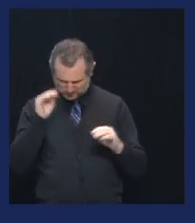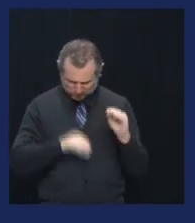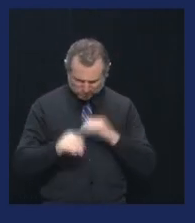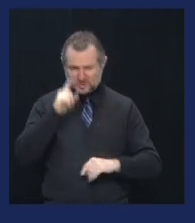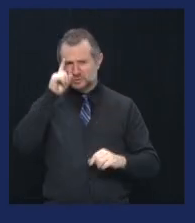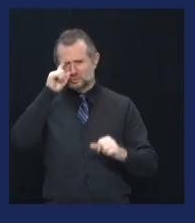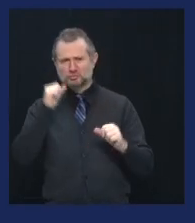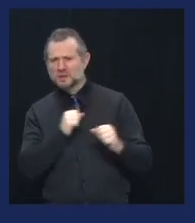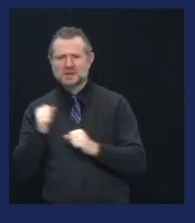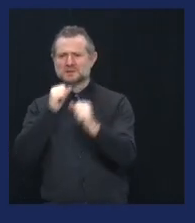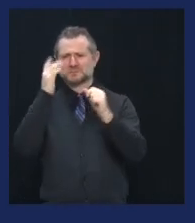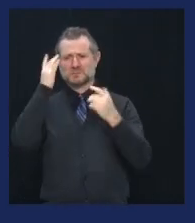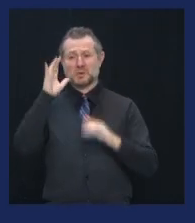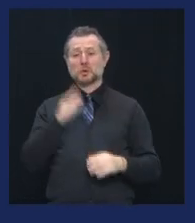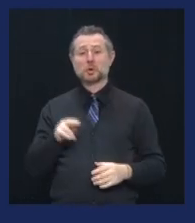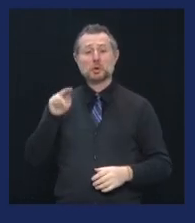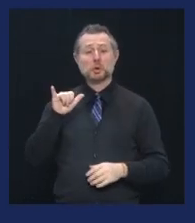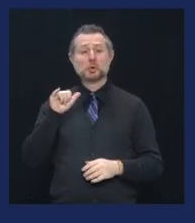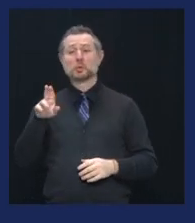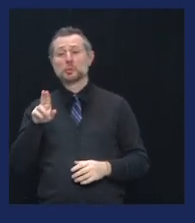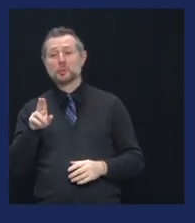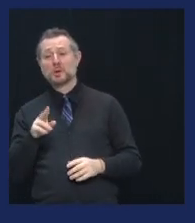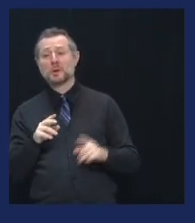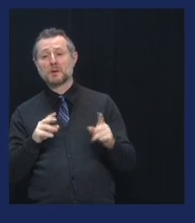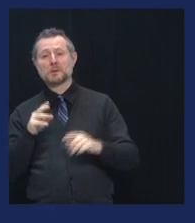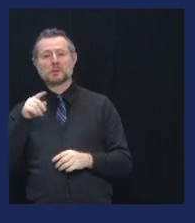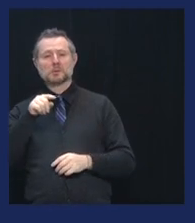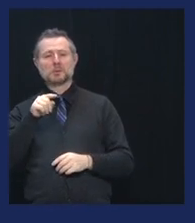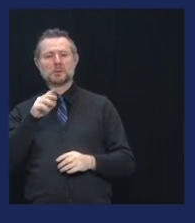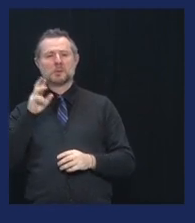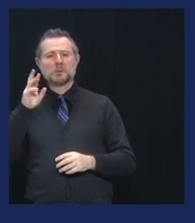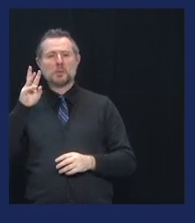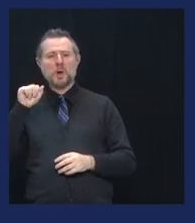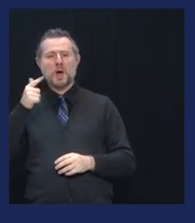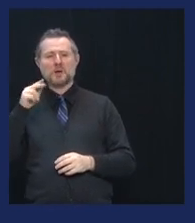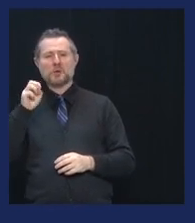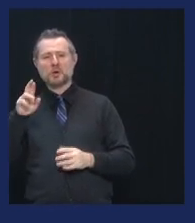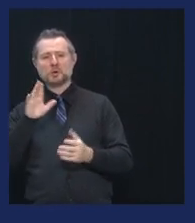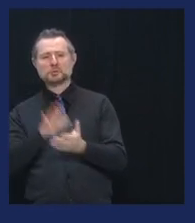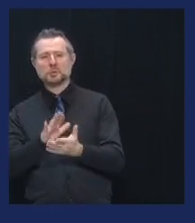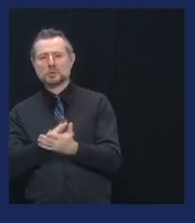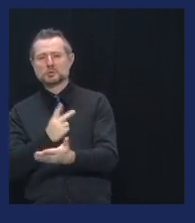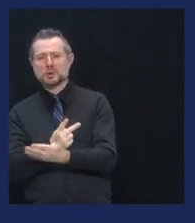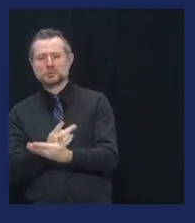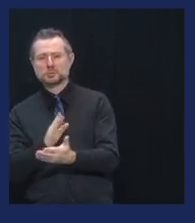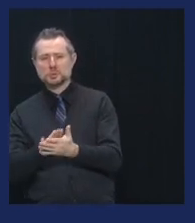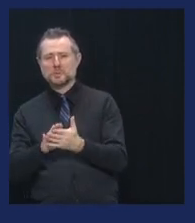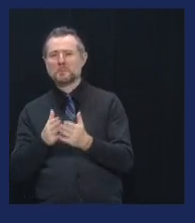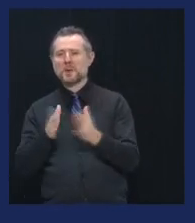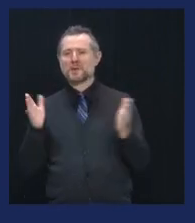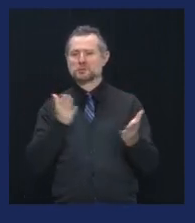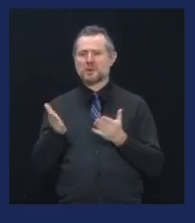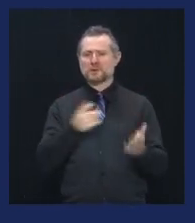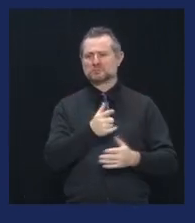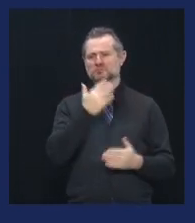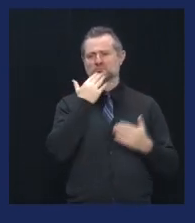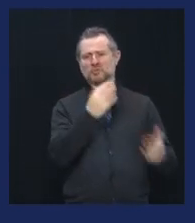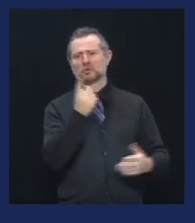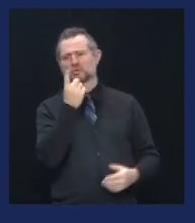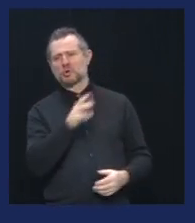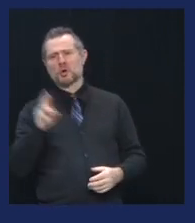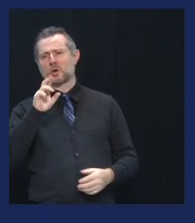NYU Wagner School of Public Service will help lead this commission. Thank you, Dr. Sherry Gleed, and thank